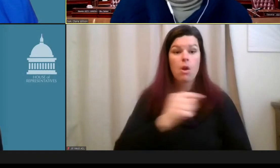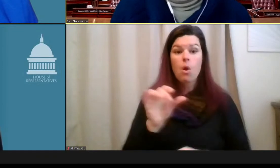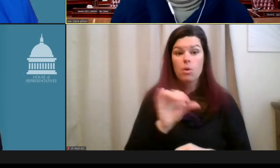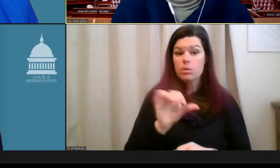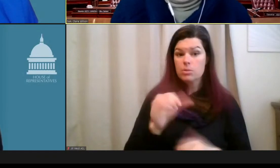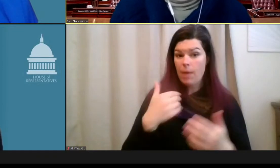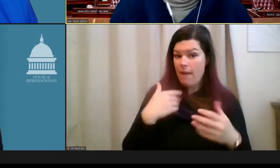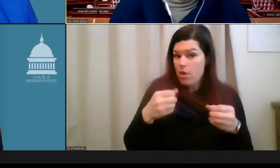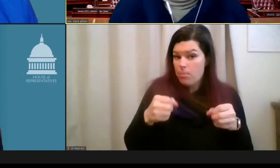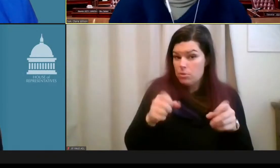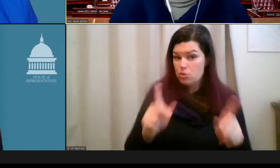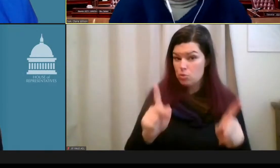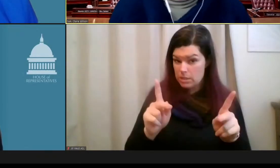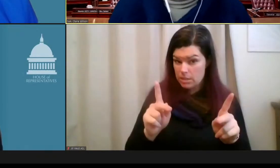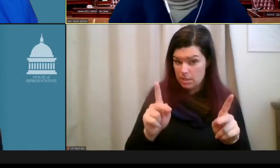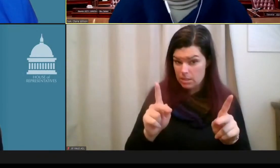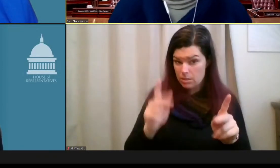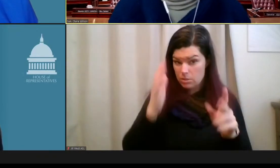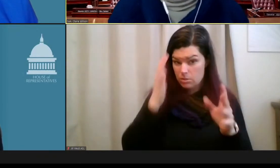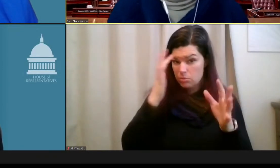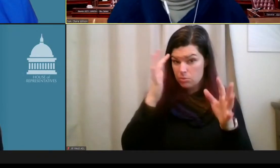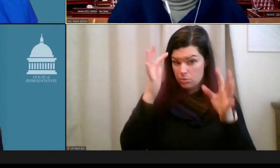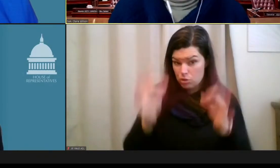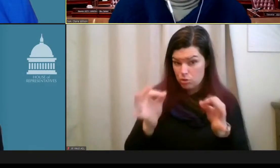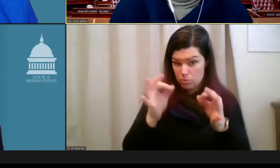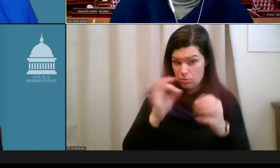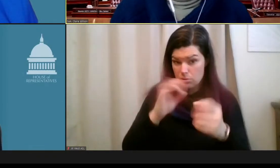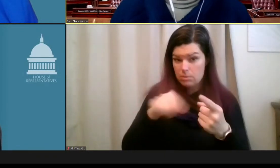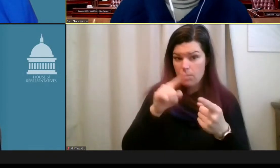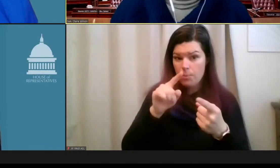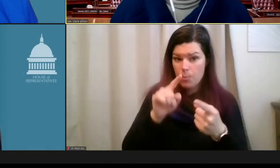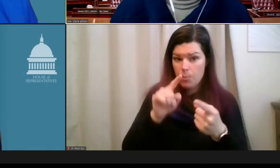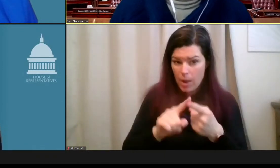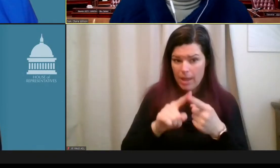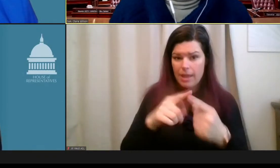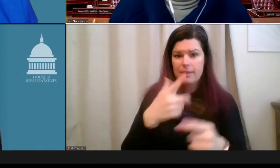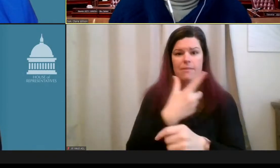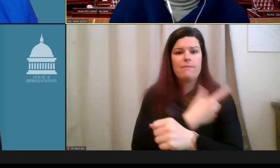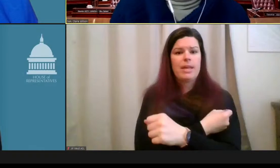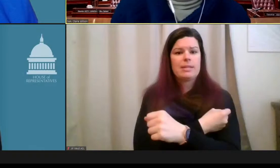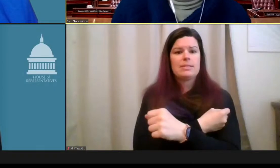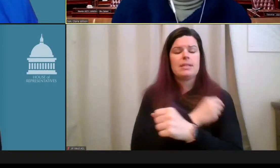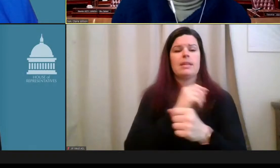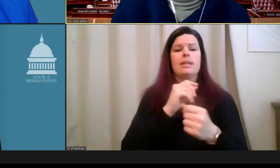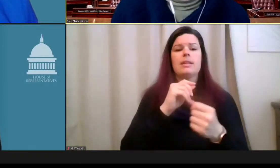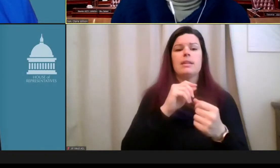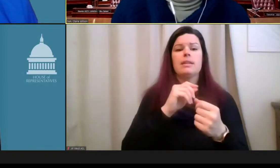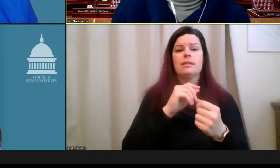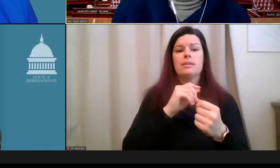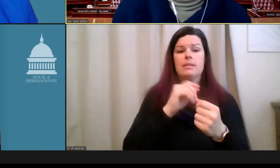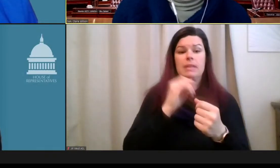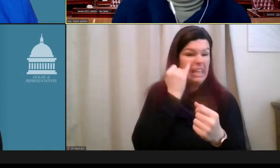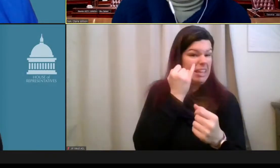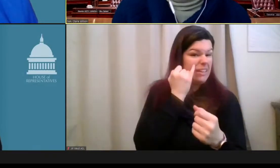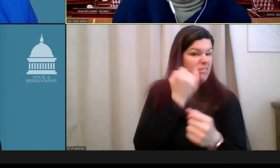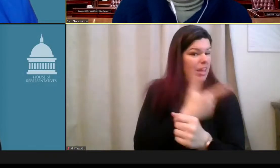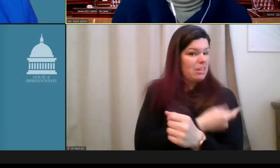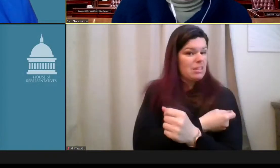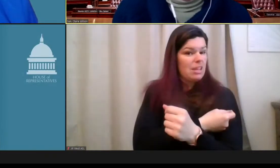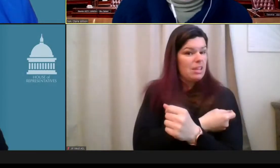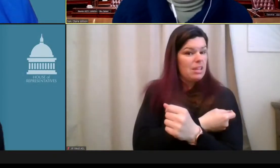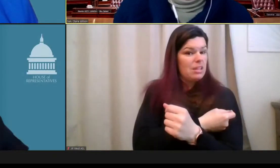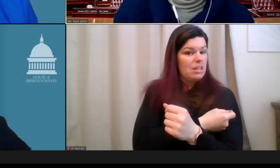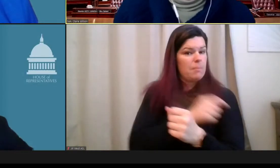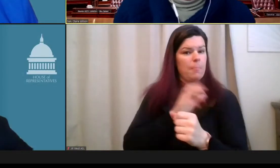choose when and until they're vaccinated to come back into a setting, especially when we're